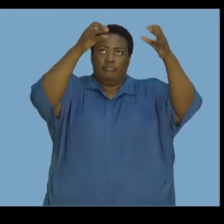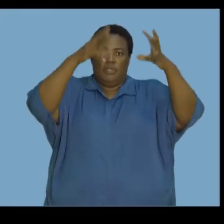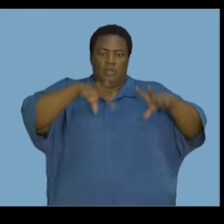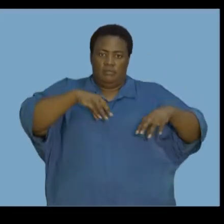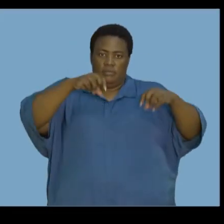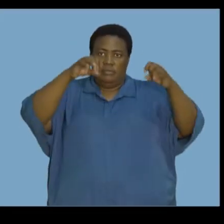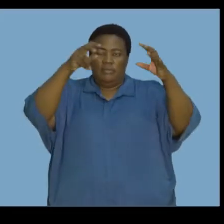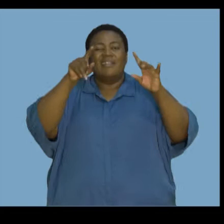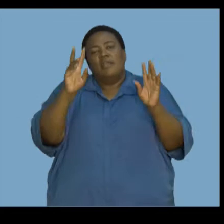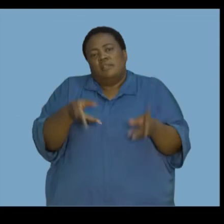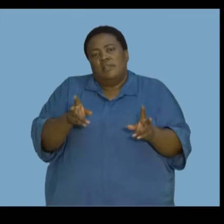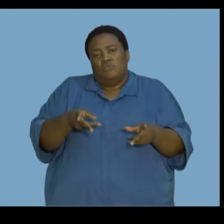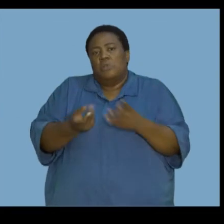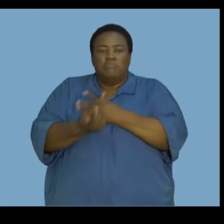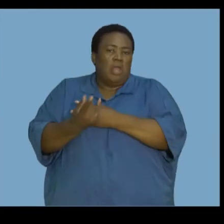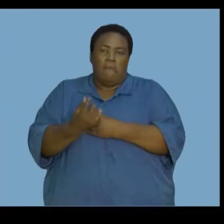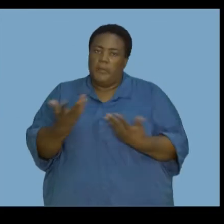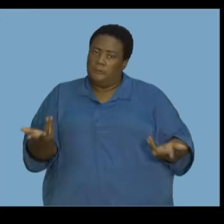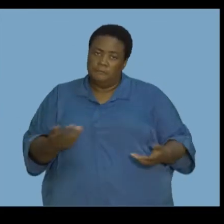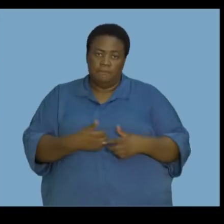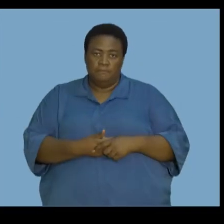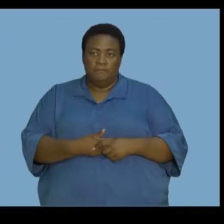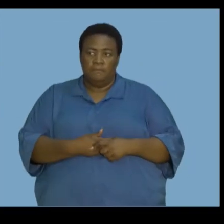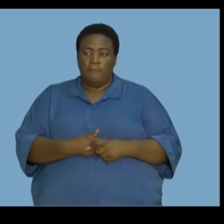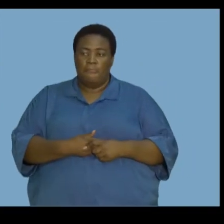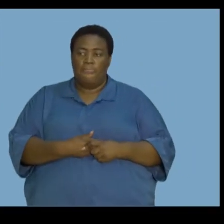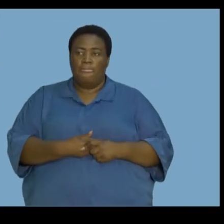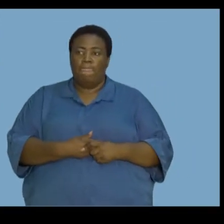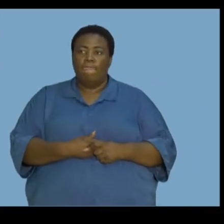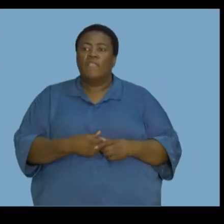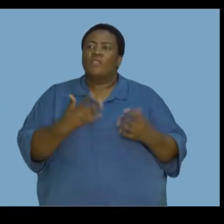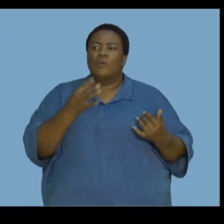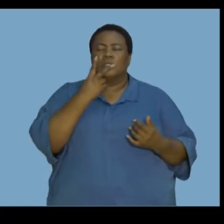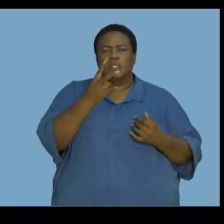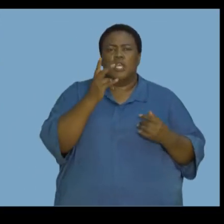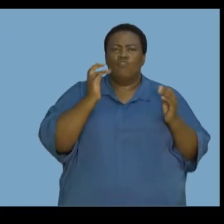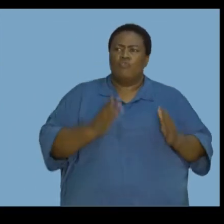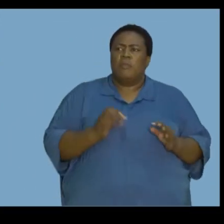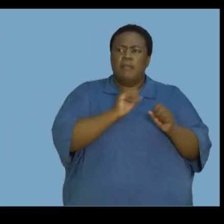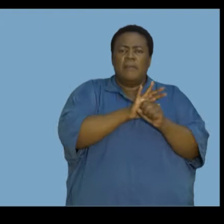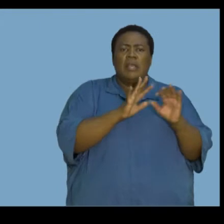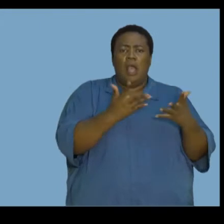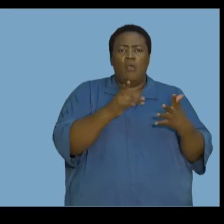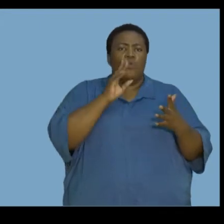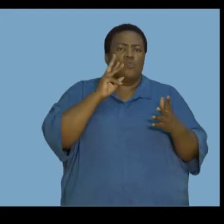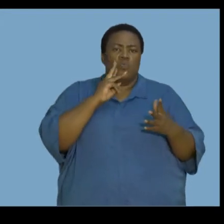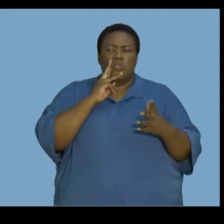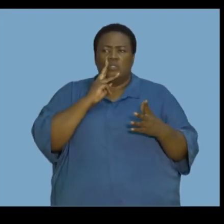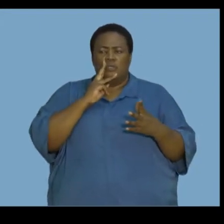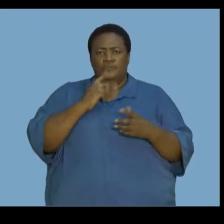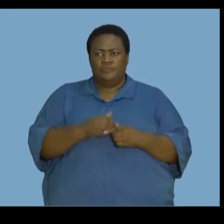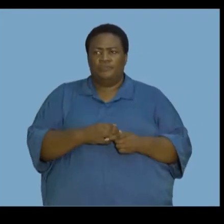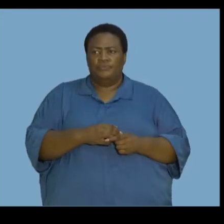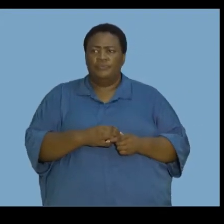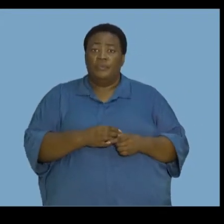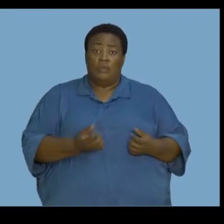evaporation, the precipitation, which is a natural phenomenon that does occur. So let's look at what human impacts have on the water